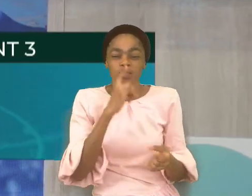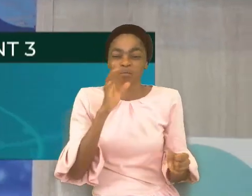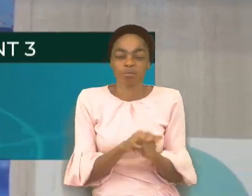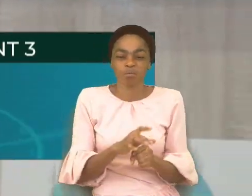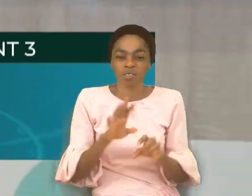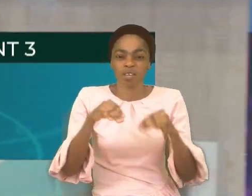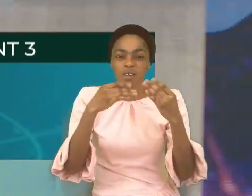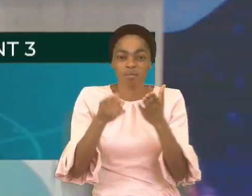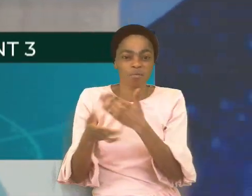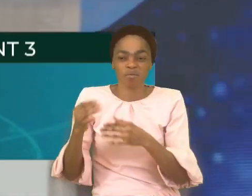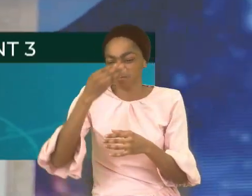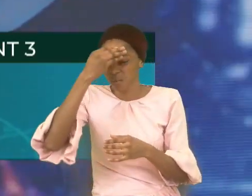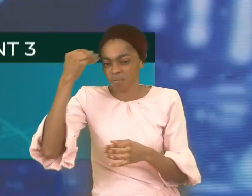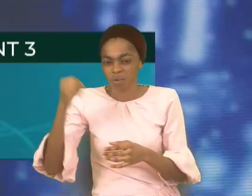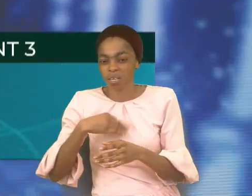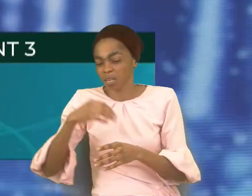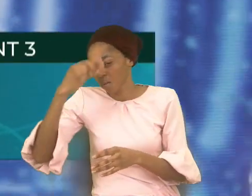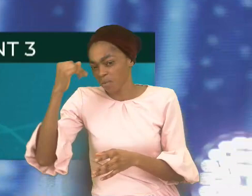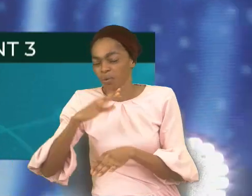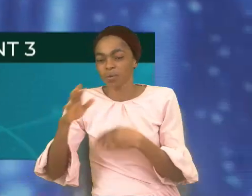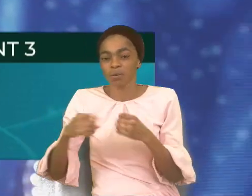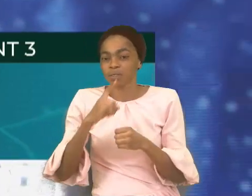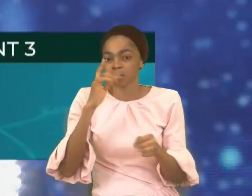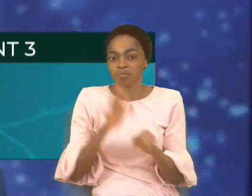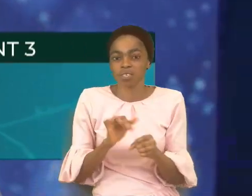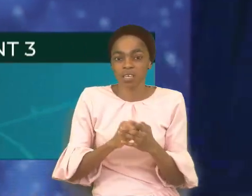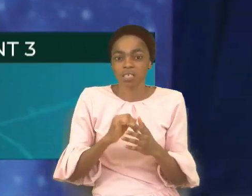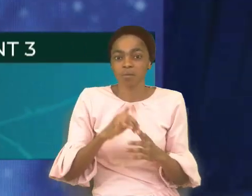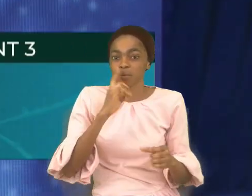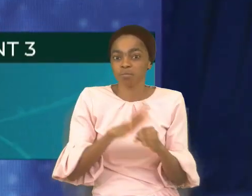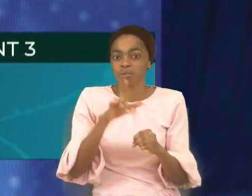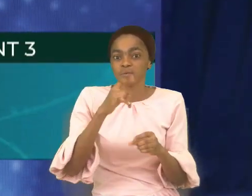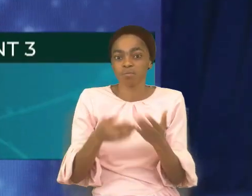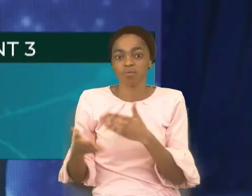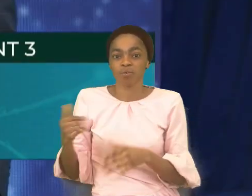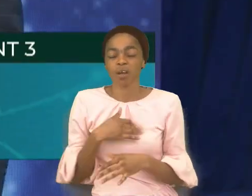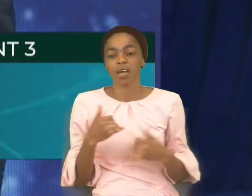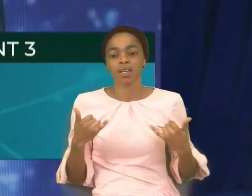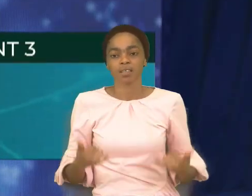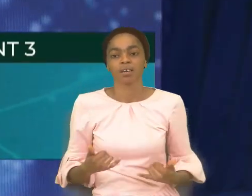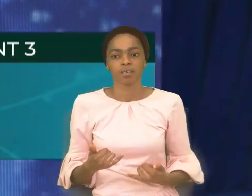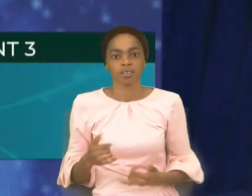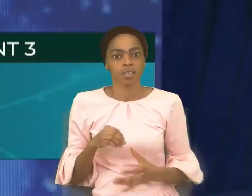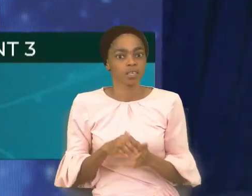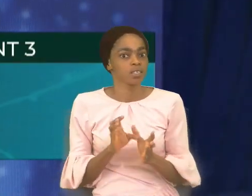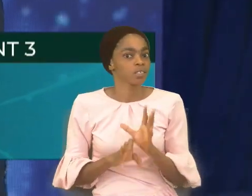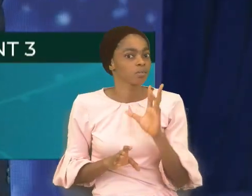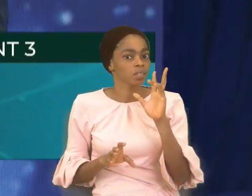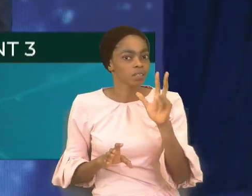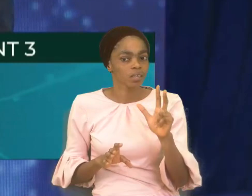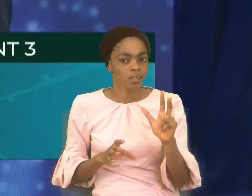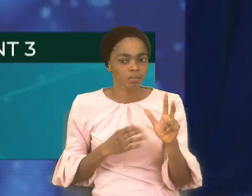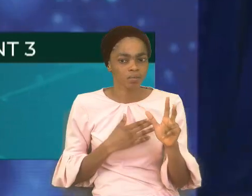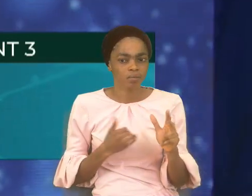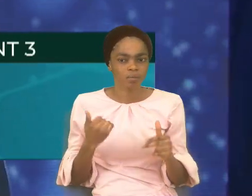you before. And now they are in chapter 3. They were using week 1, week 2 to buy you over. They